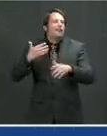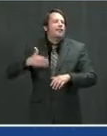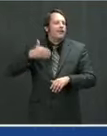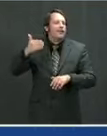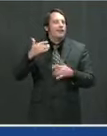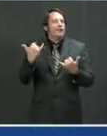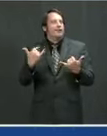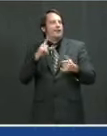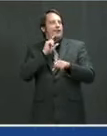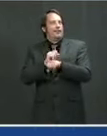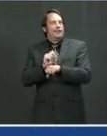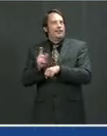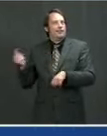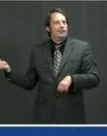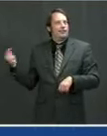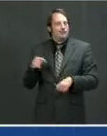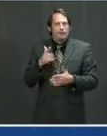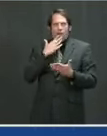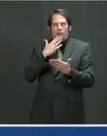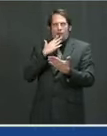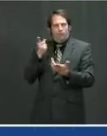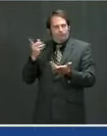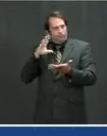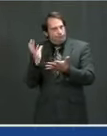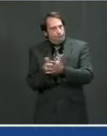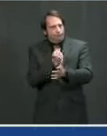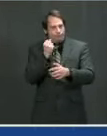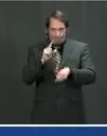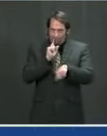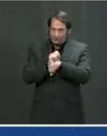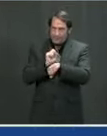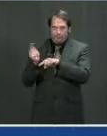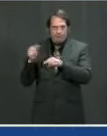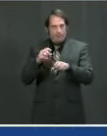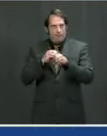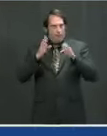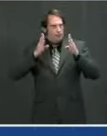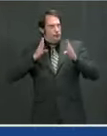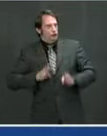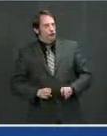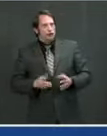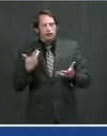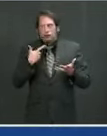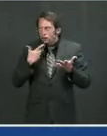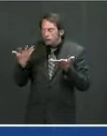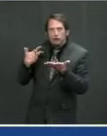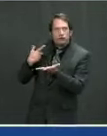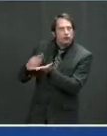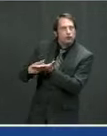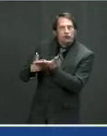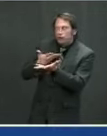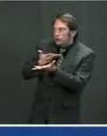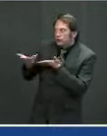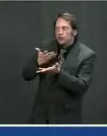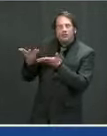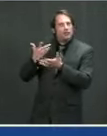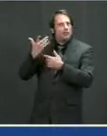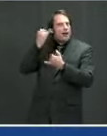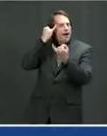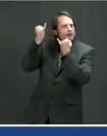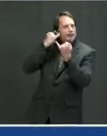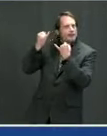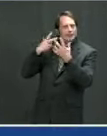chance to spend time with you in person and to make our exchange our ideas face-to-face. There's no substitute